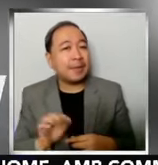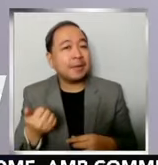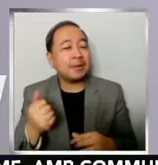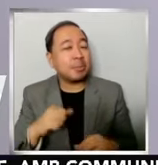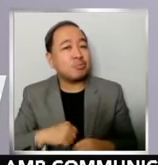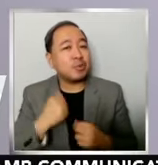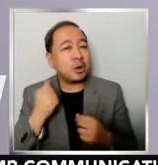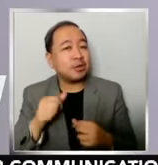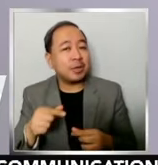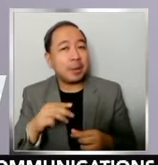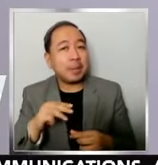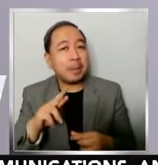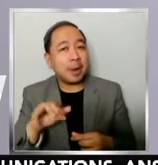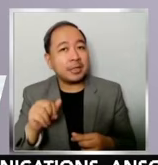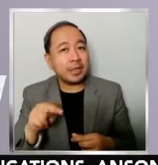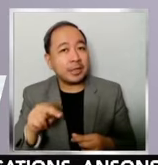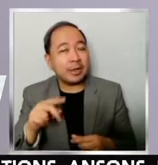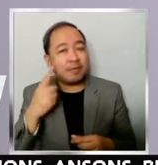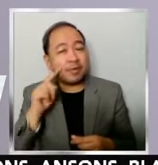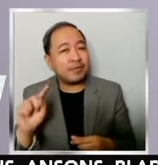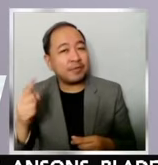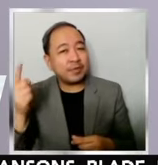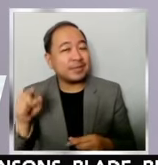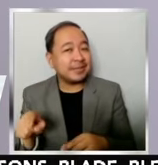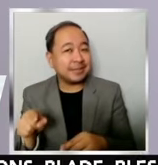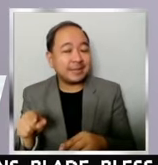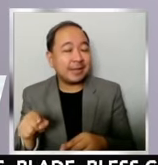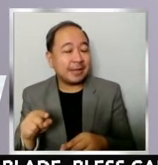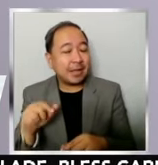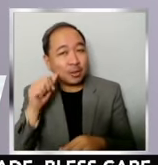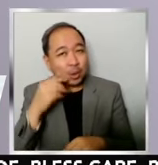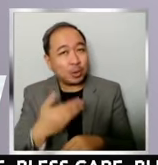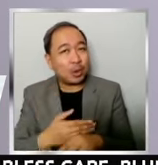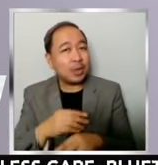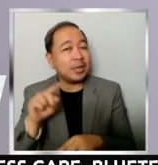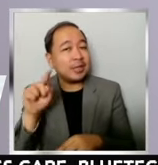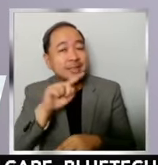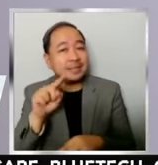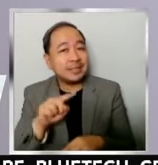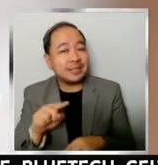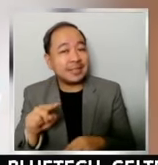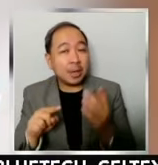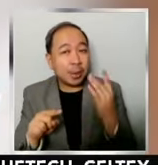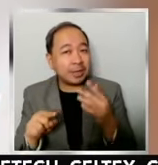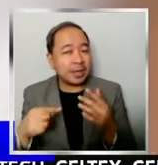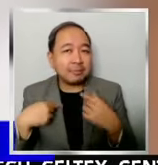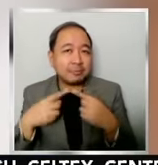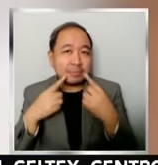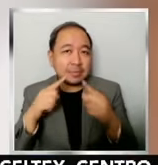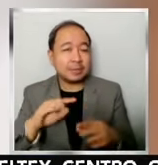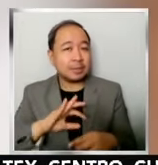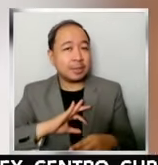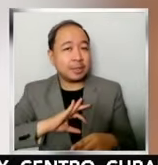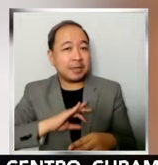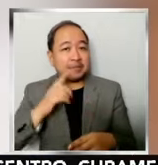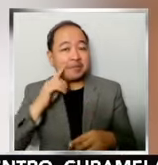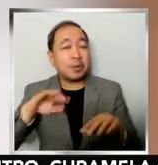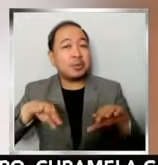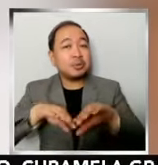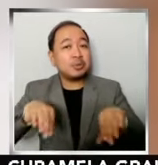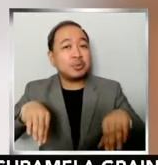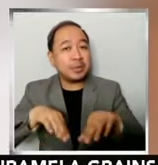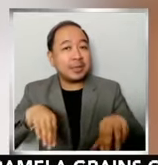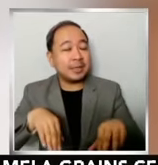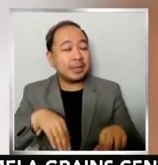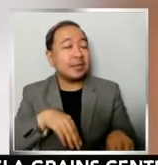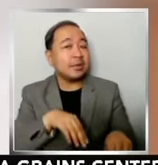Marin Rivera sa panganay na si Ate Z. Ang bagong achievement kasi ni Ate Z, medal for swimming, na ibinahagi ni Yanyan sa